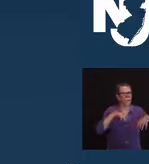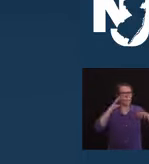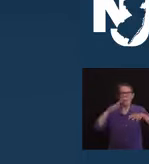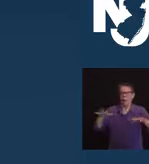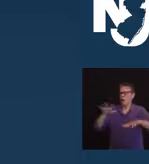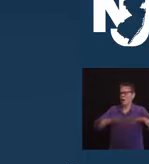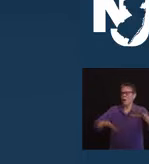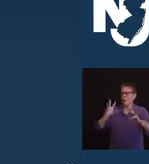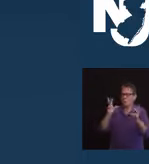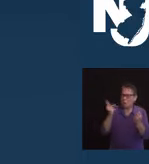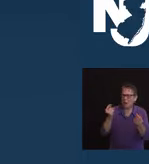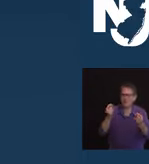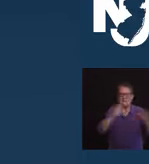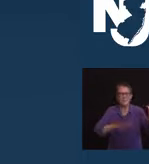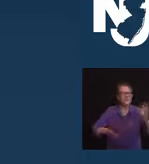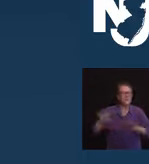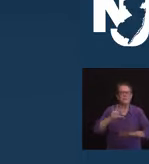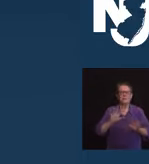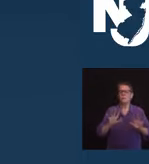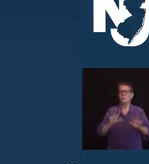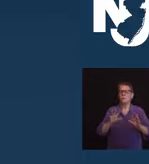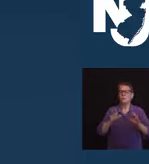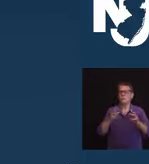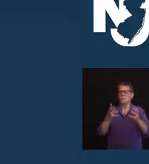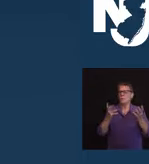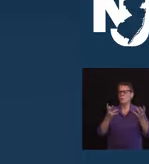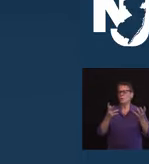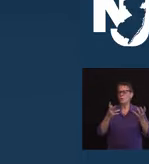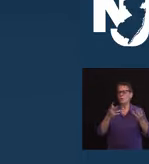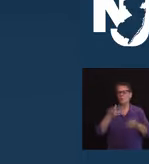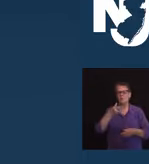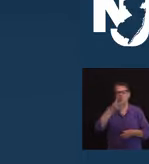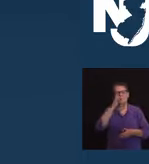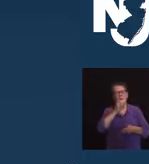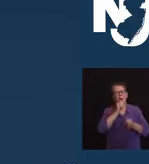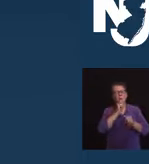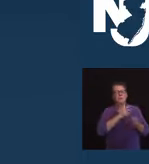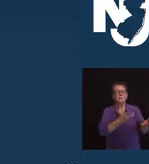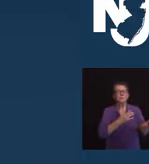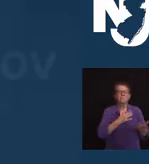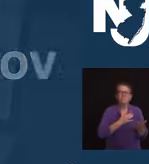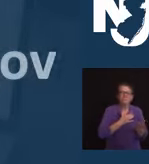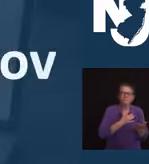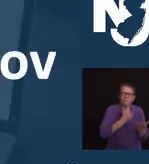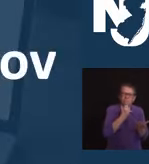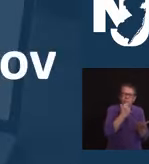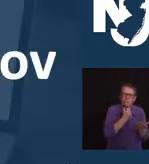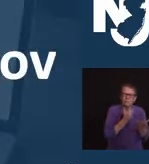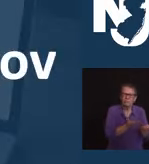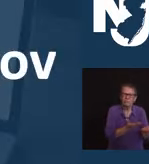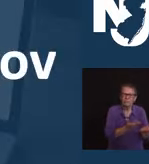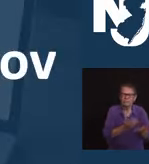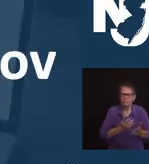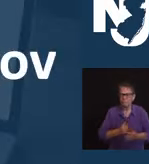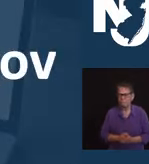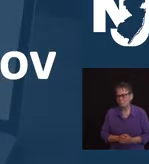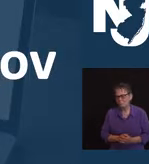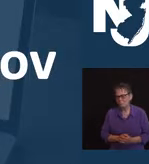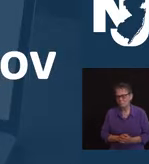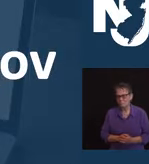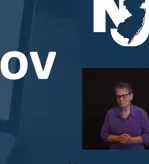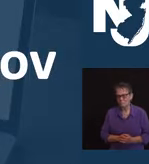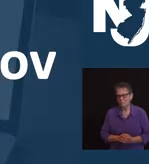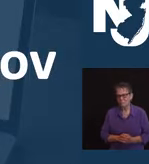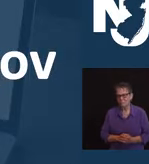God bless you, pal. We love you, we miss you, and we will live on in your memory. With that, please help me welcome the woman who needs no